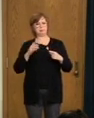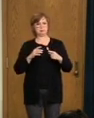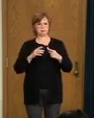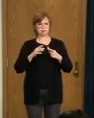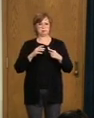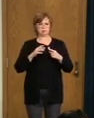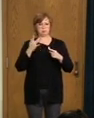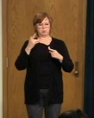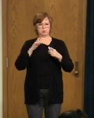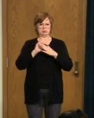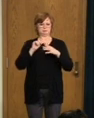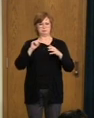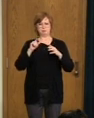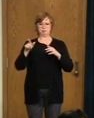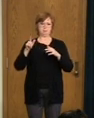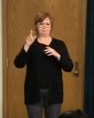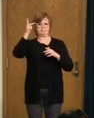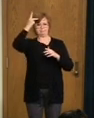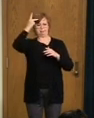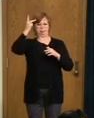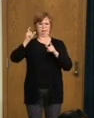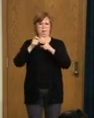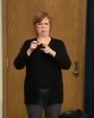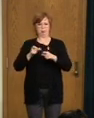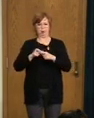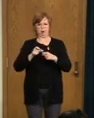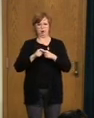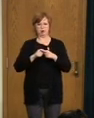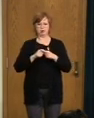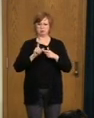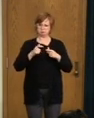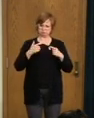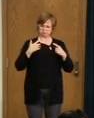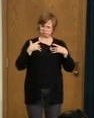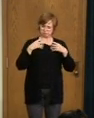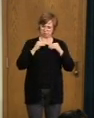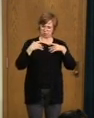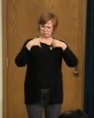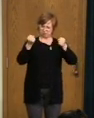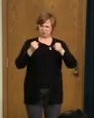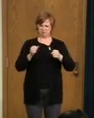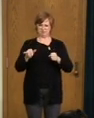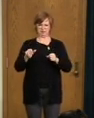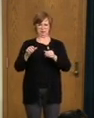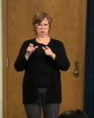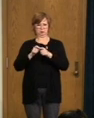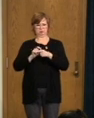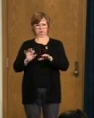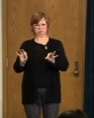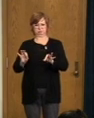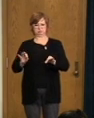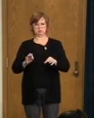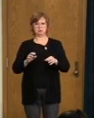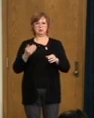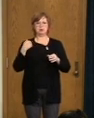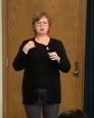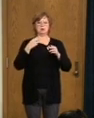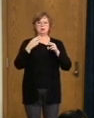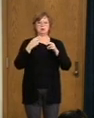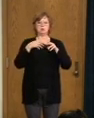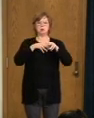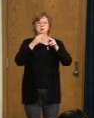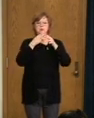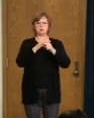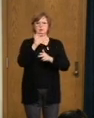and what messages you'd like to deliver on both the words that we're hearing from the Freedom Rally group